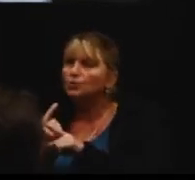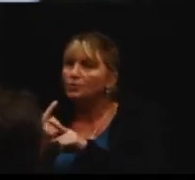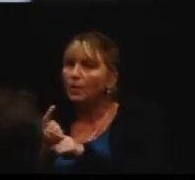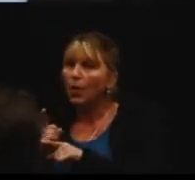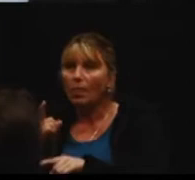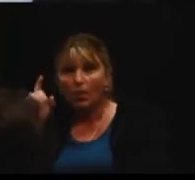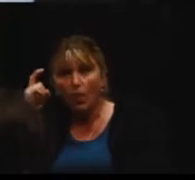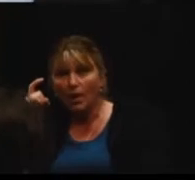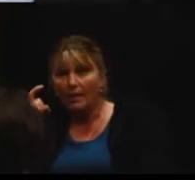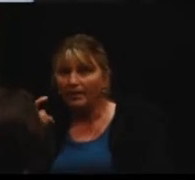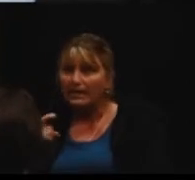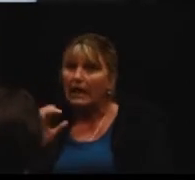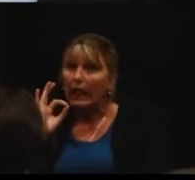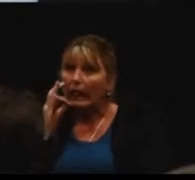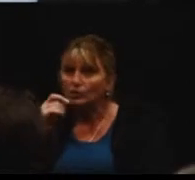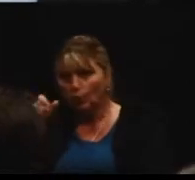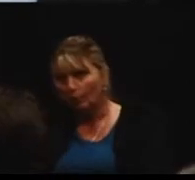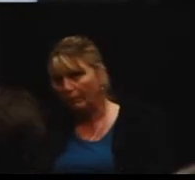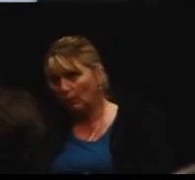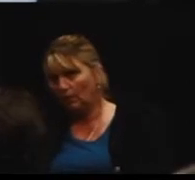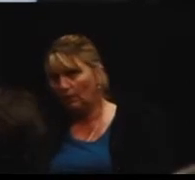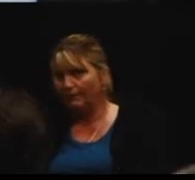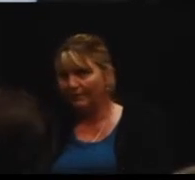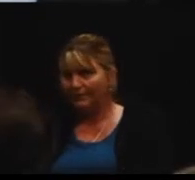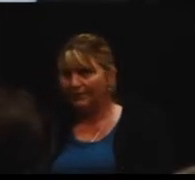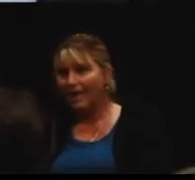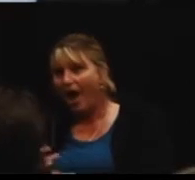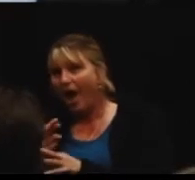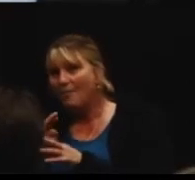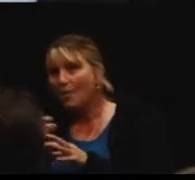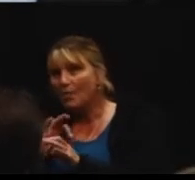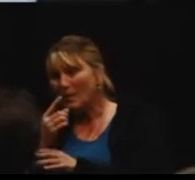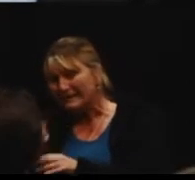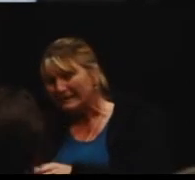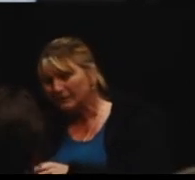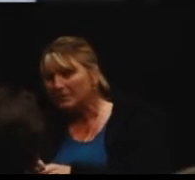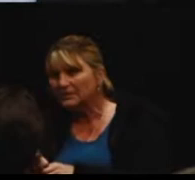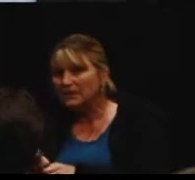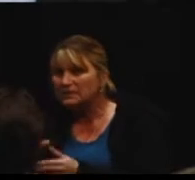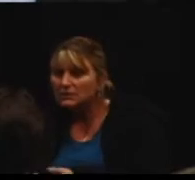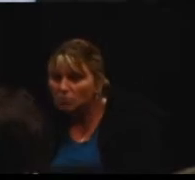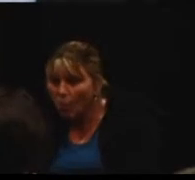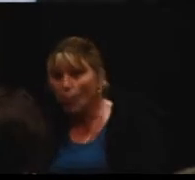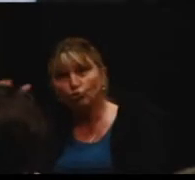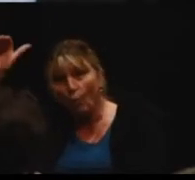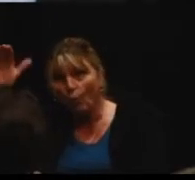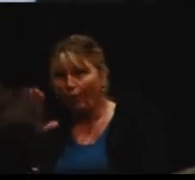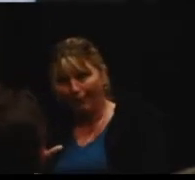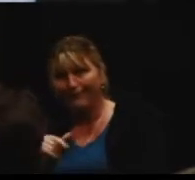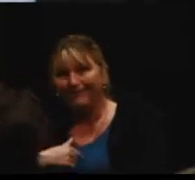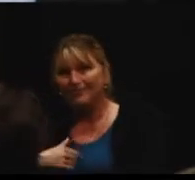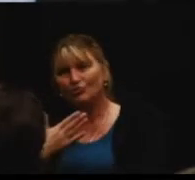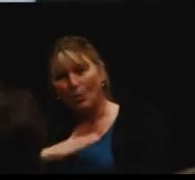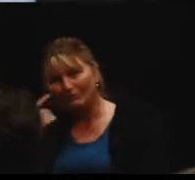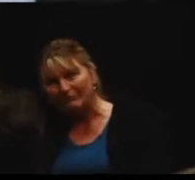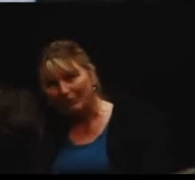about the small people. I'm hoping not to discriminate either against small ones or tall ones, but